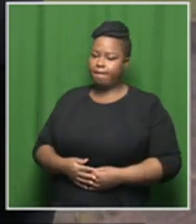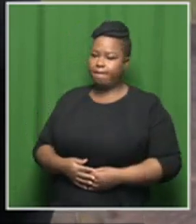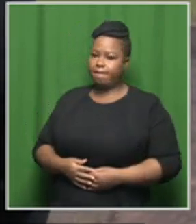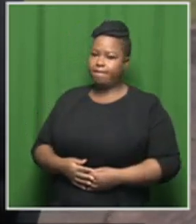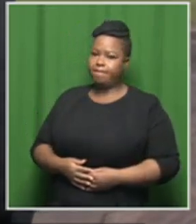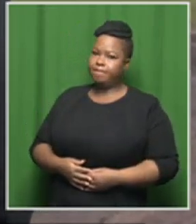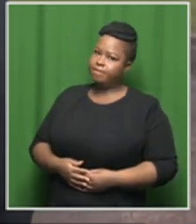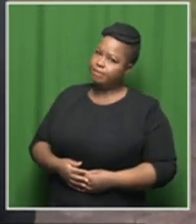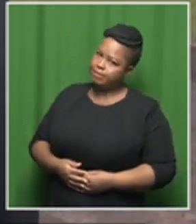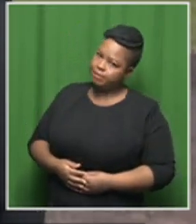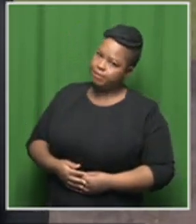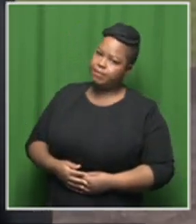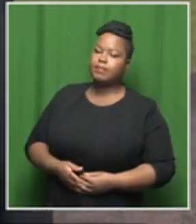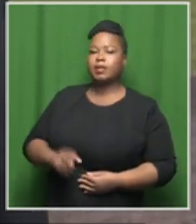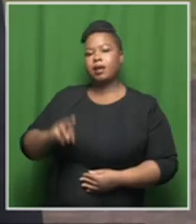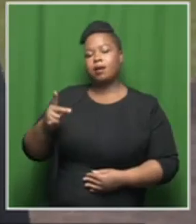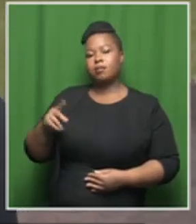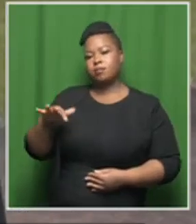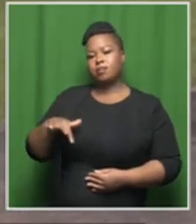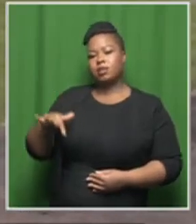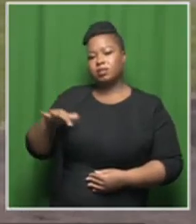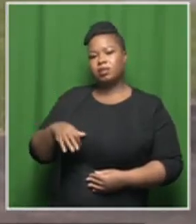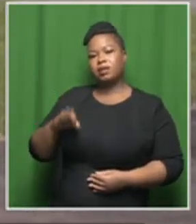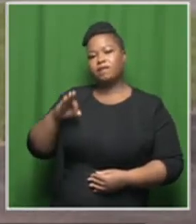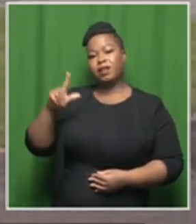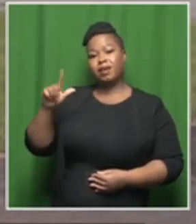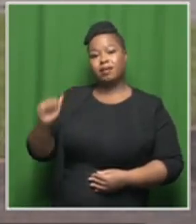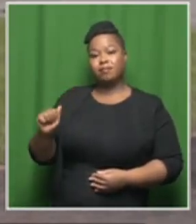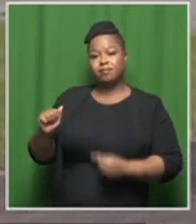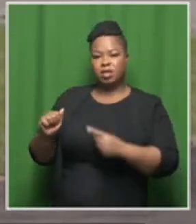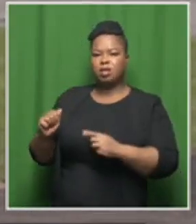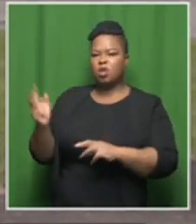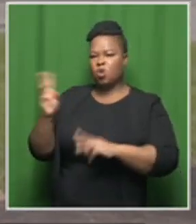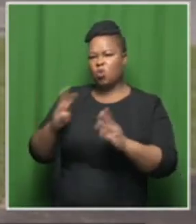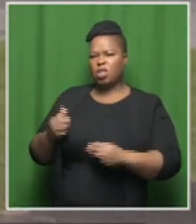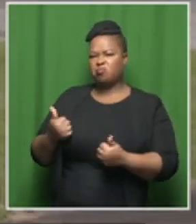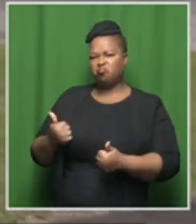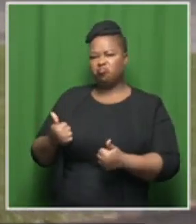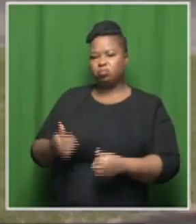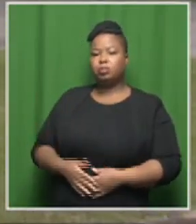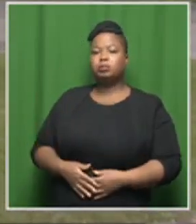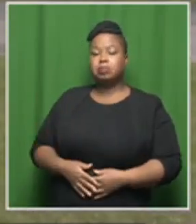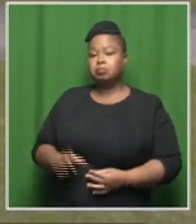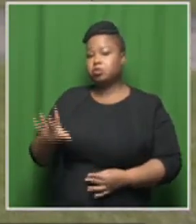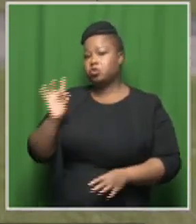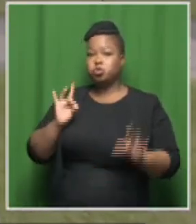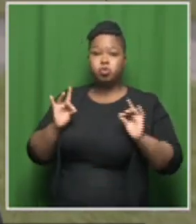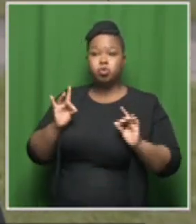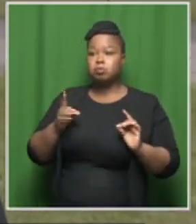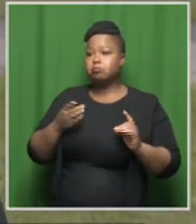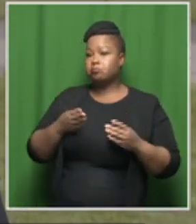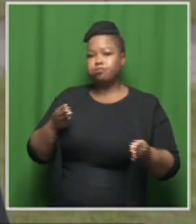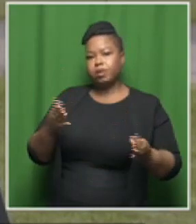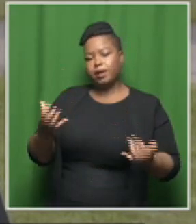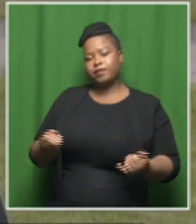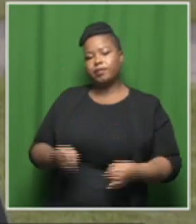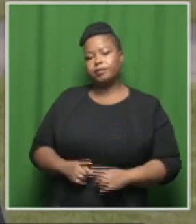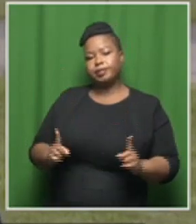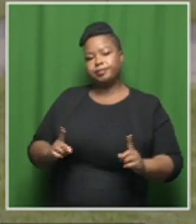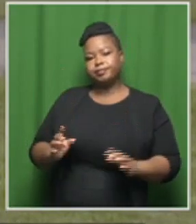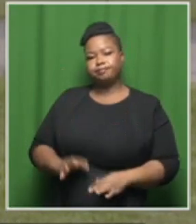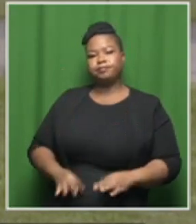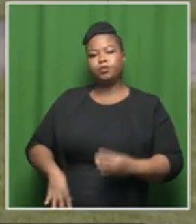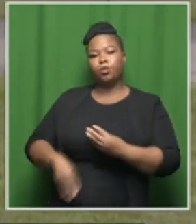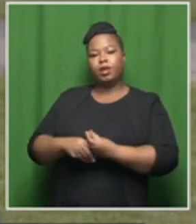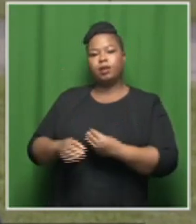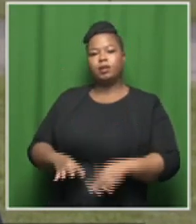Look, there are other places in the world like Florida where the weather is also good. So they do have choices where to go. But I think the value point that we